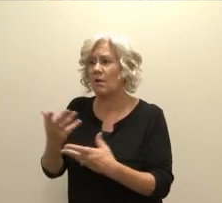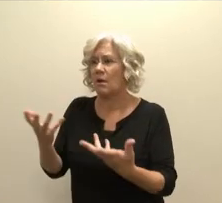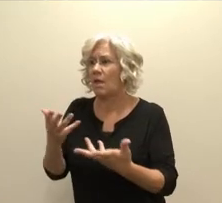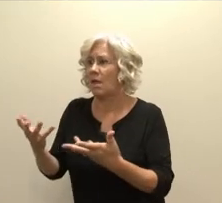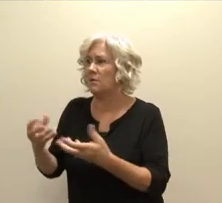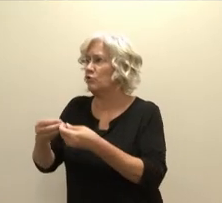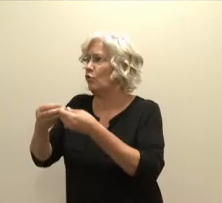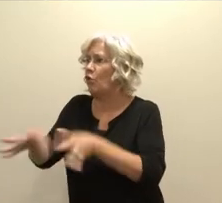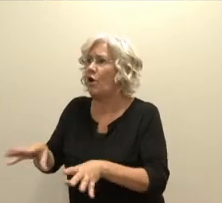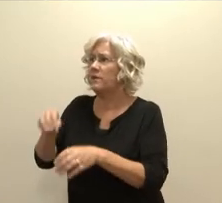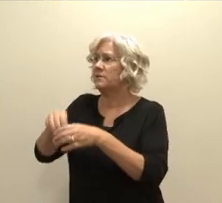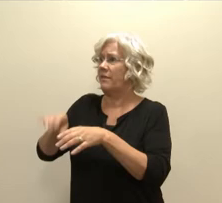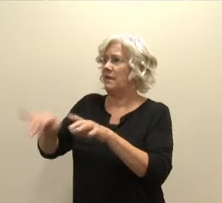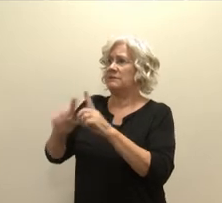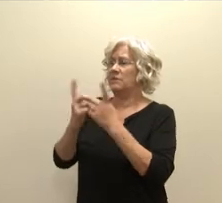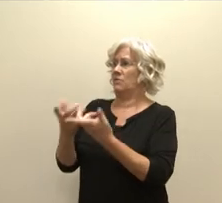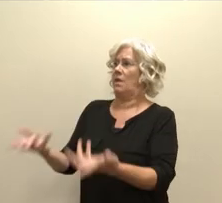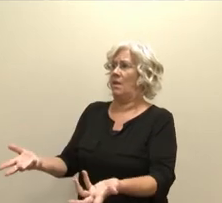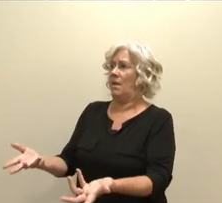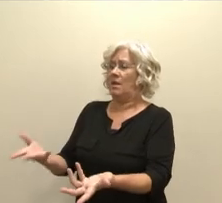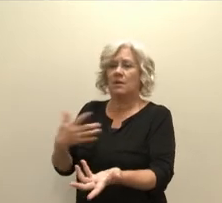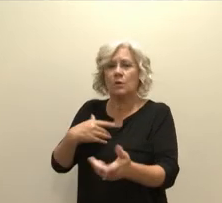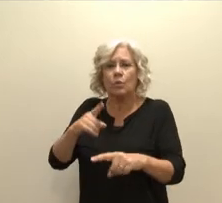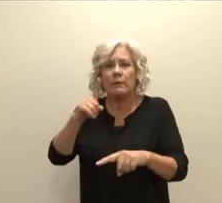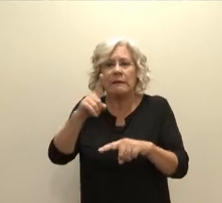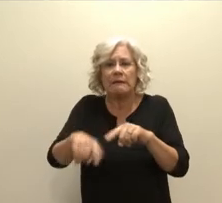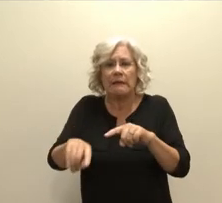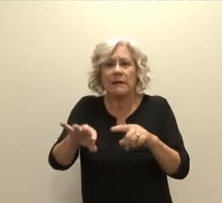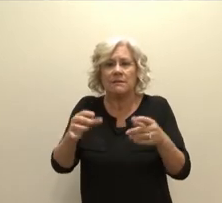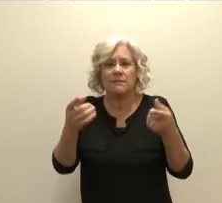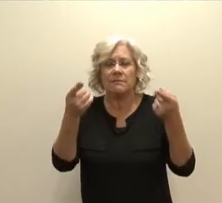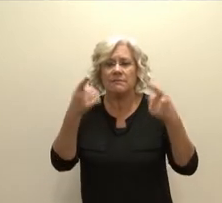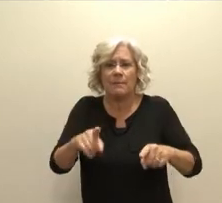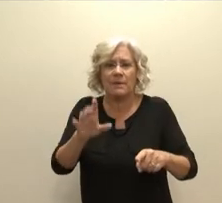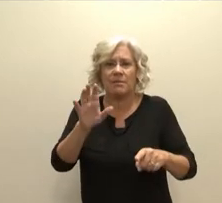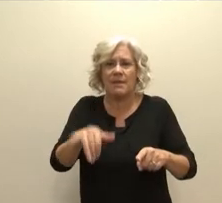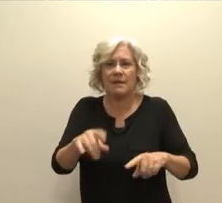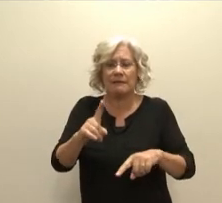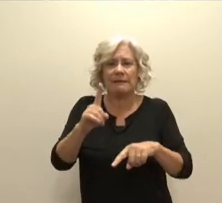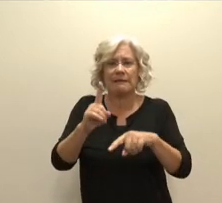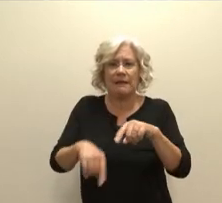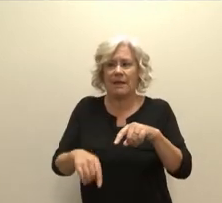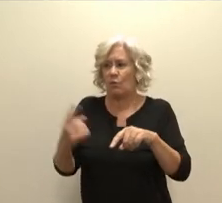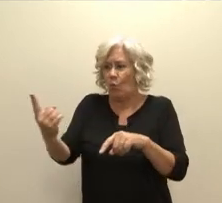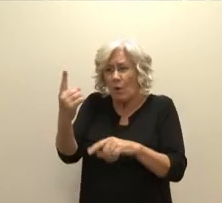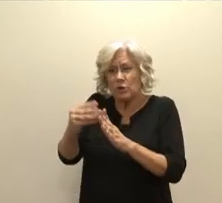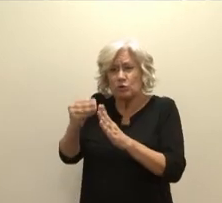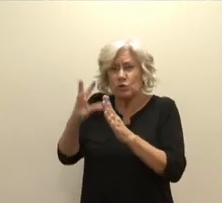that in this district. We can't afford to let a school slip through the cracks. And,